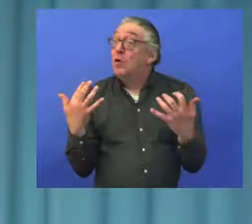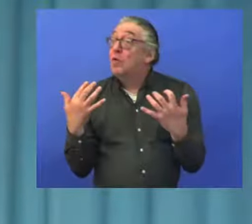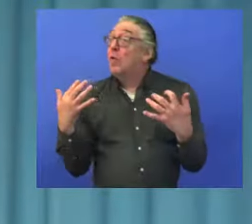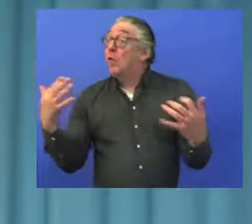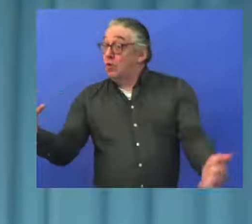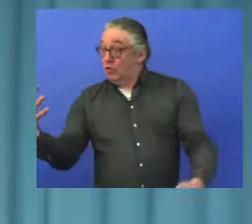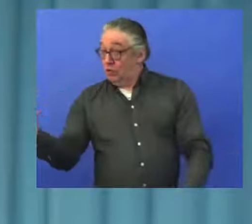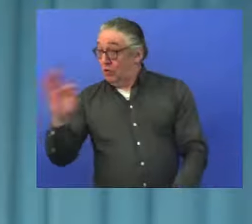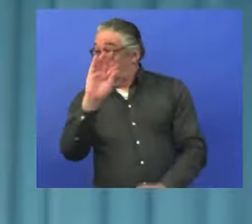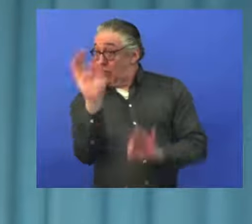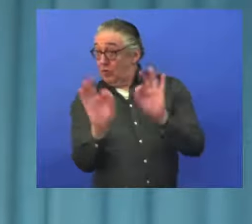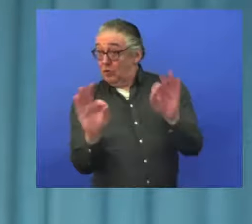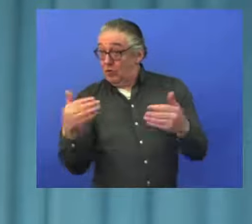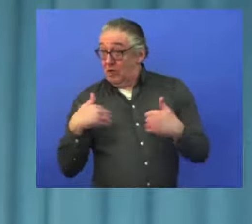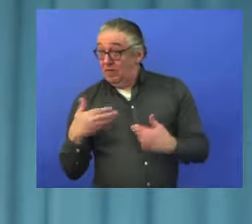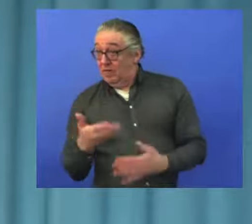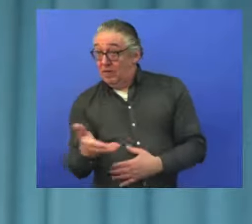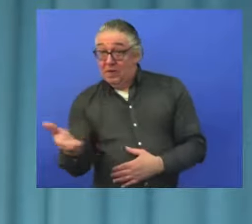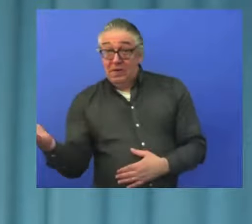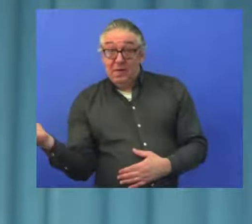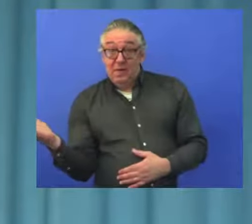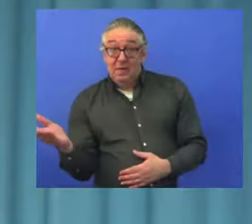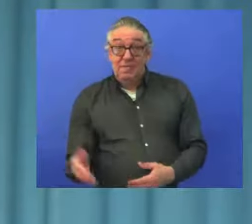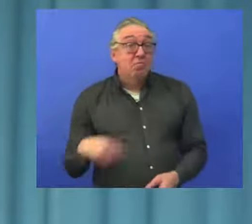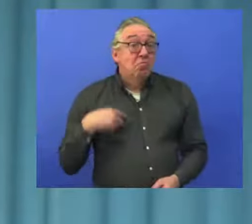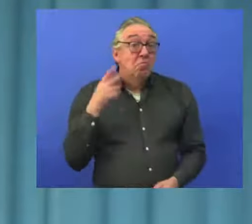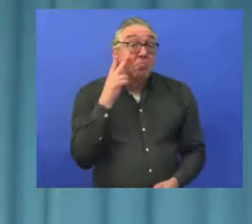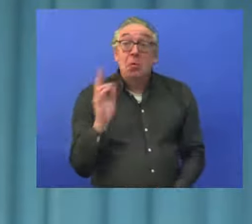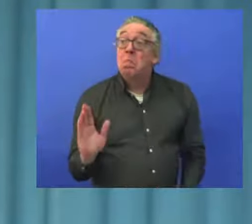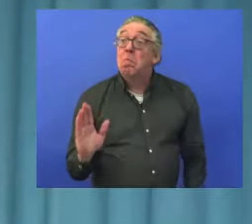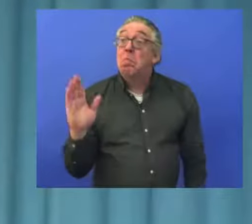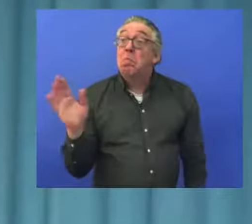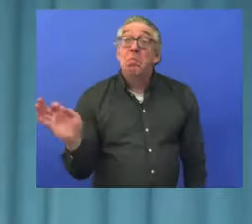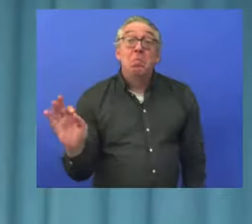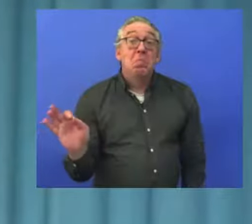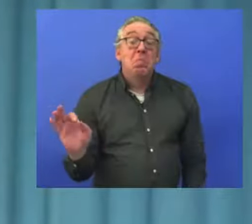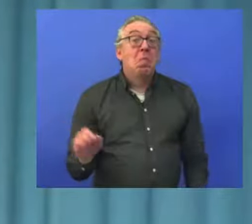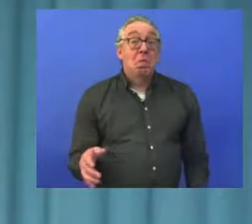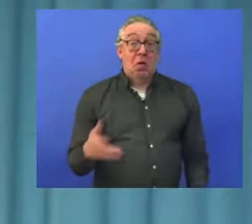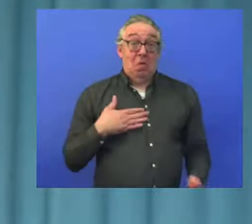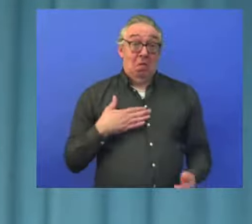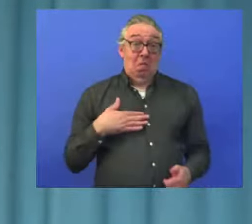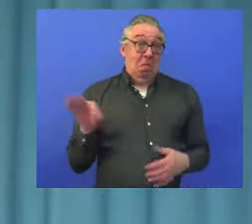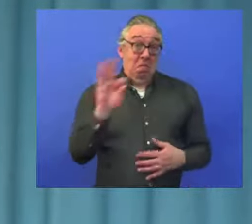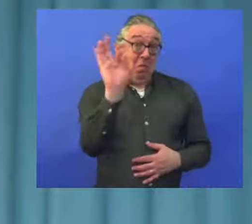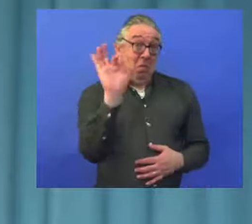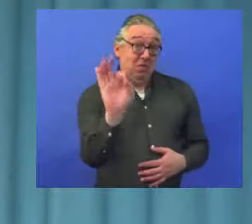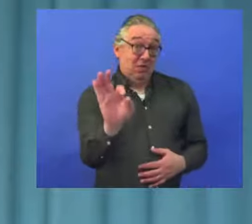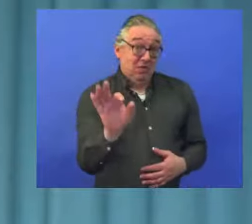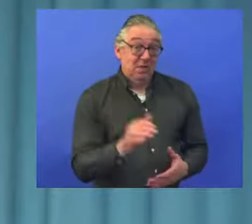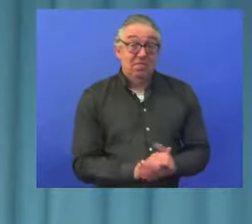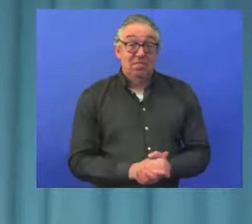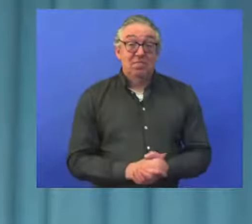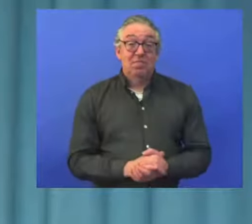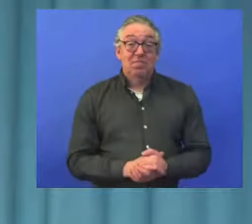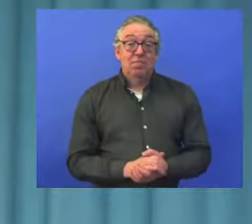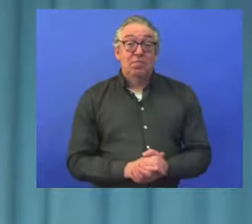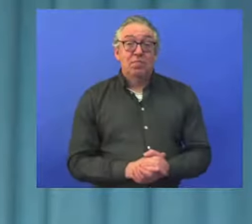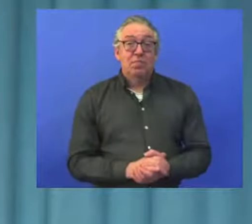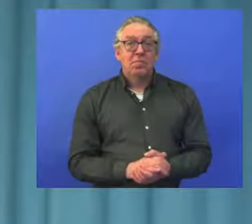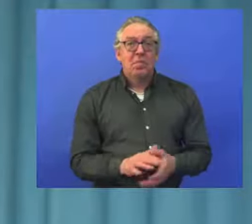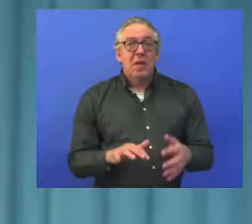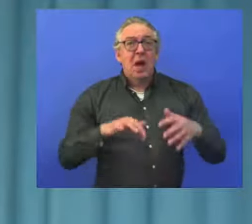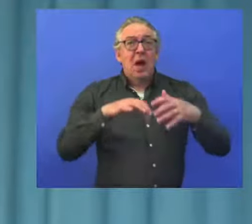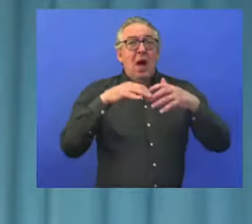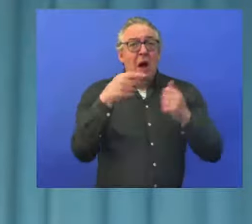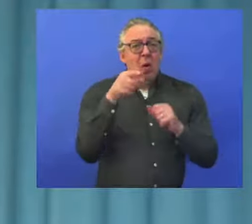Okay, I don't see any hands. So one question from me, Fiona. So how do you reach the local businesses? How do they